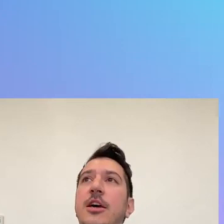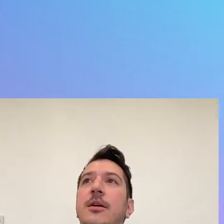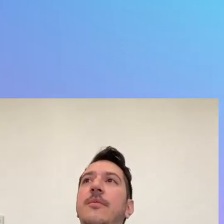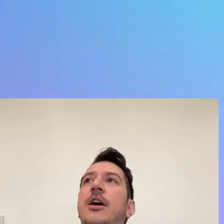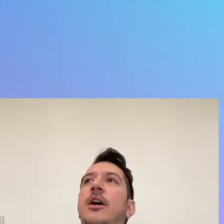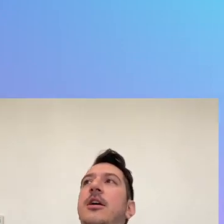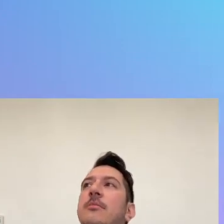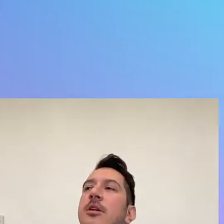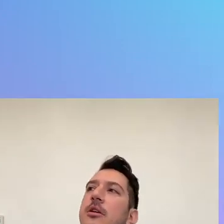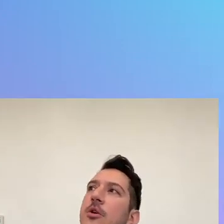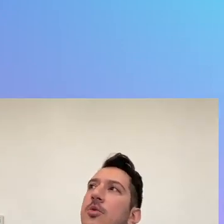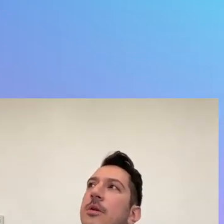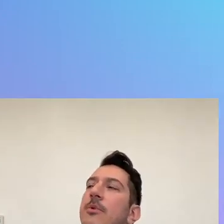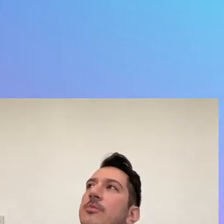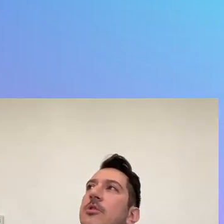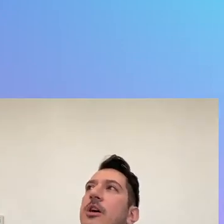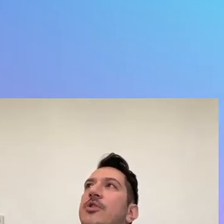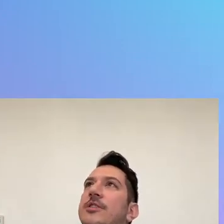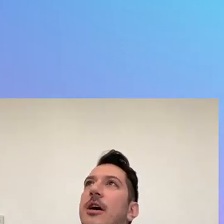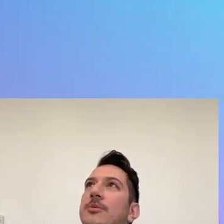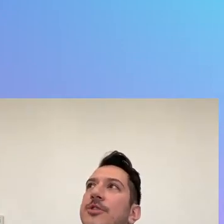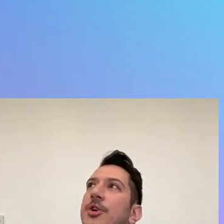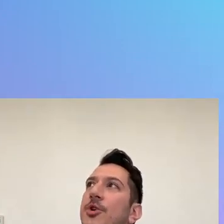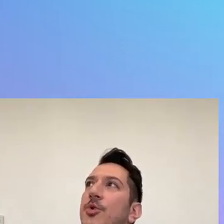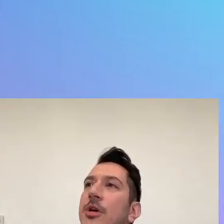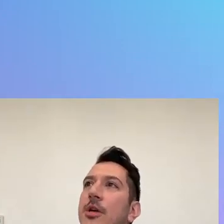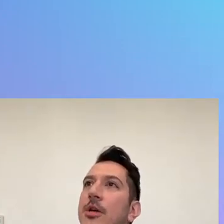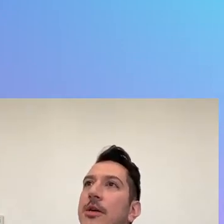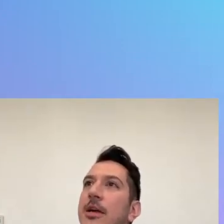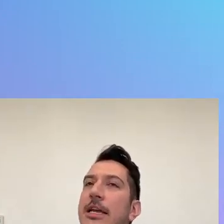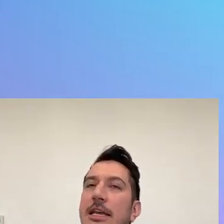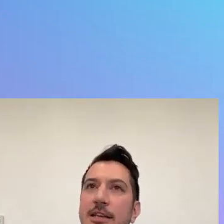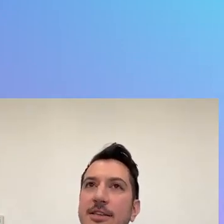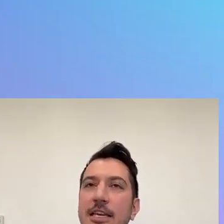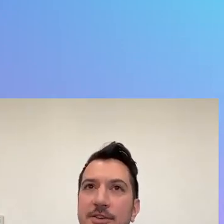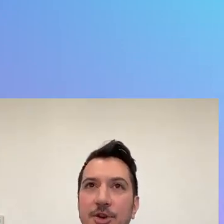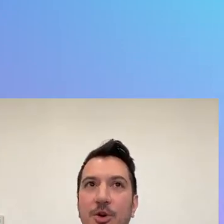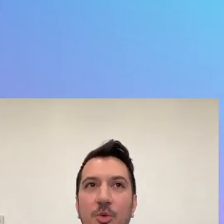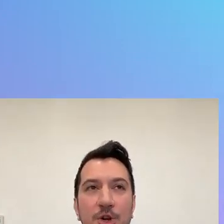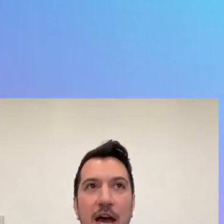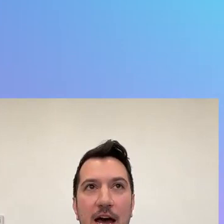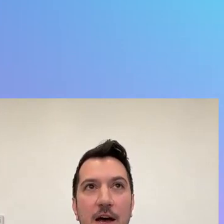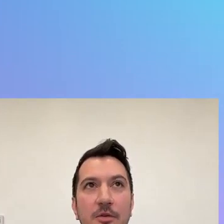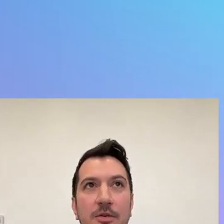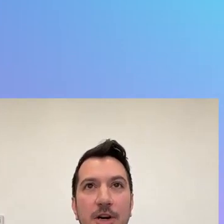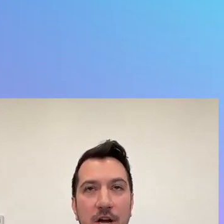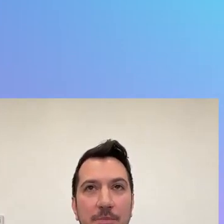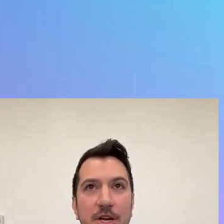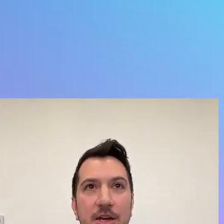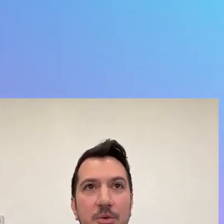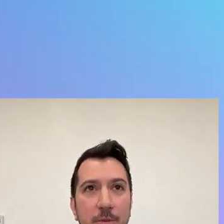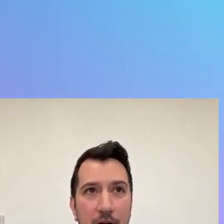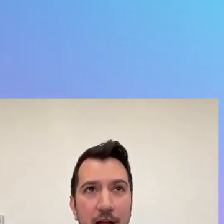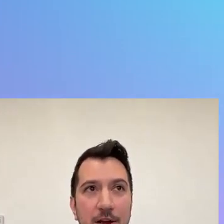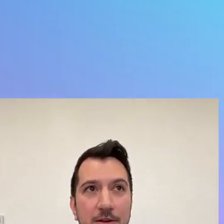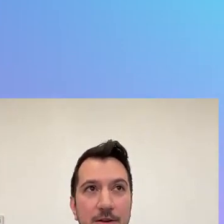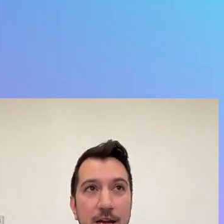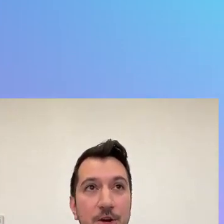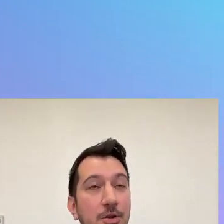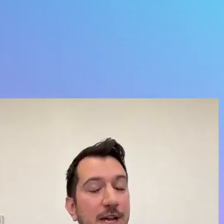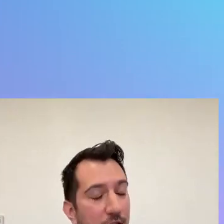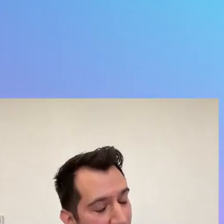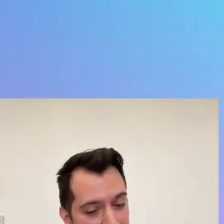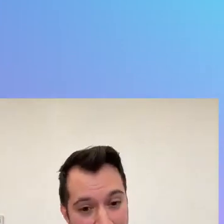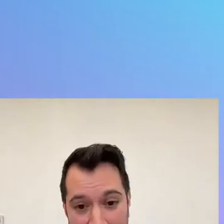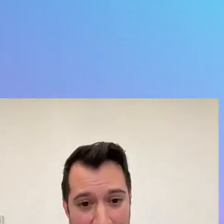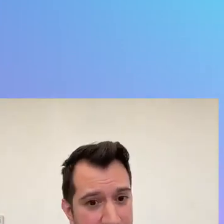Yeah. With the multiple contrast options. So it is easier when you have a company with a brand and